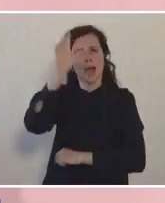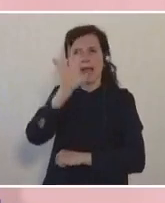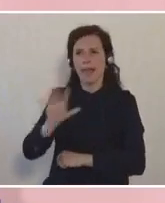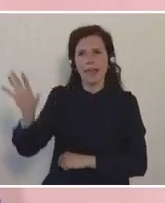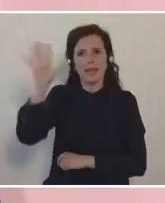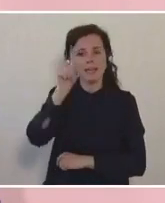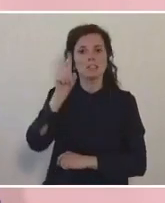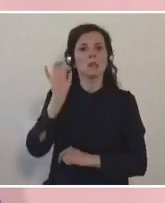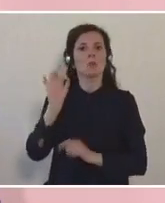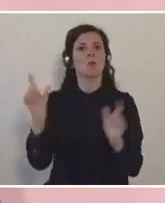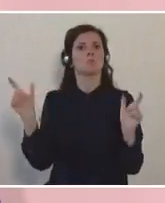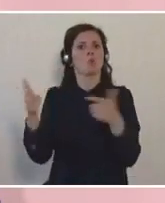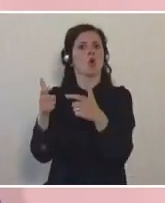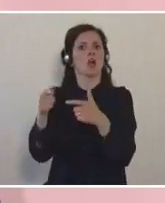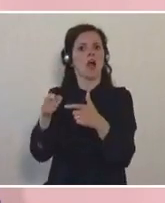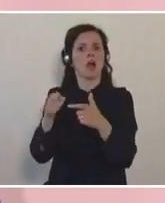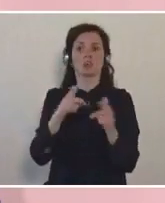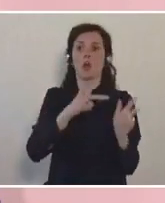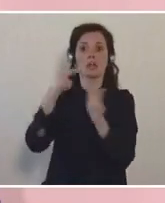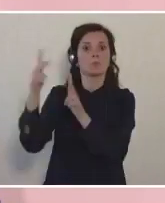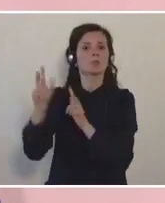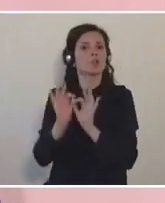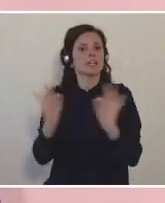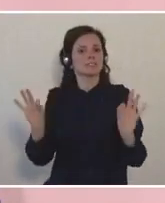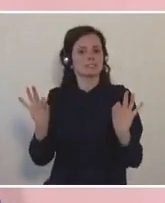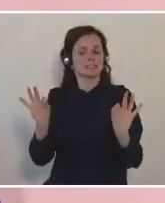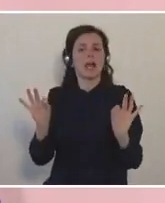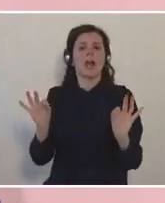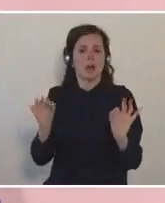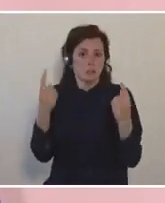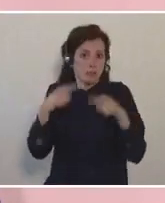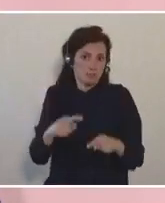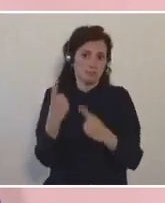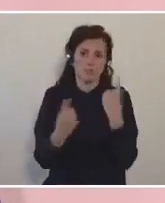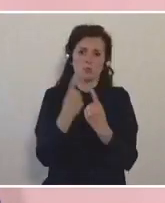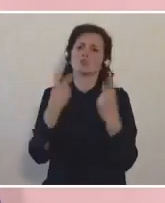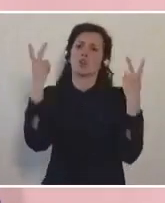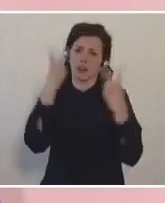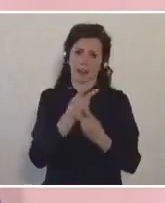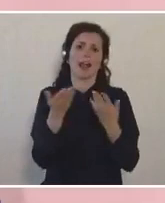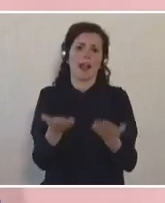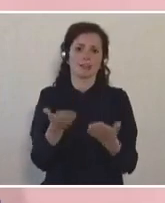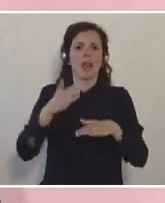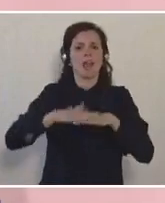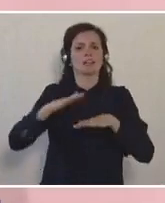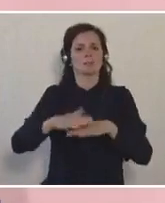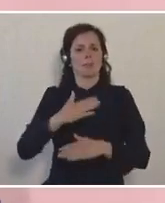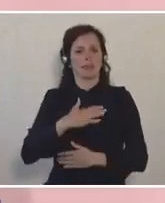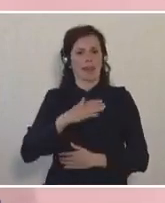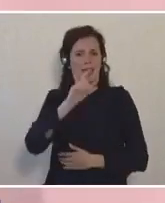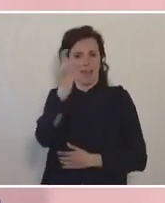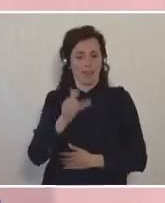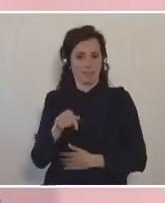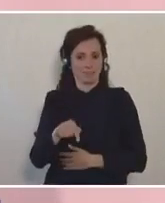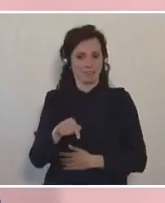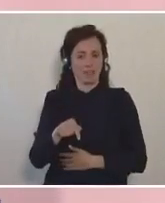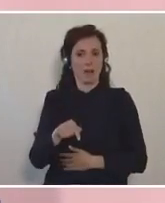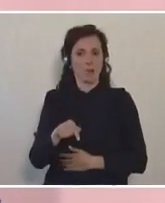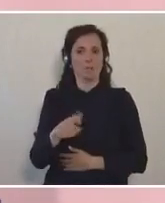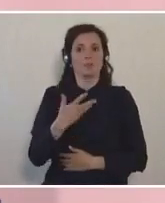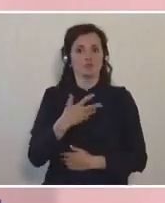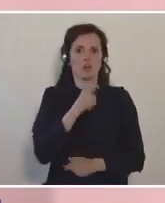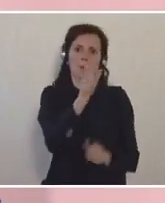the reality of our experience with this. There were people who used to say, not in Rome,